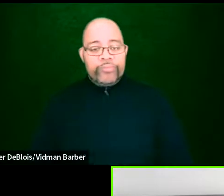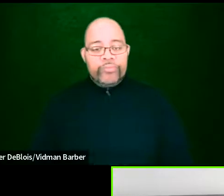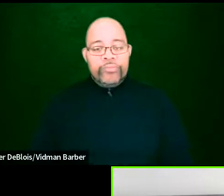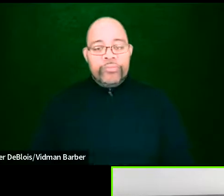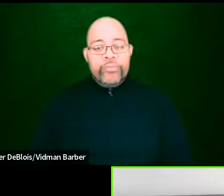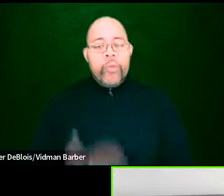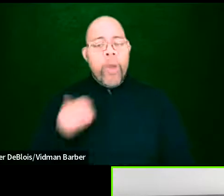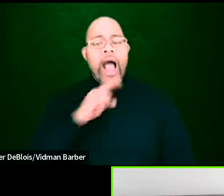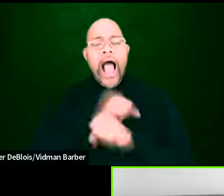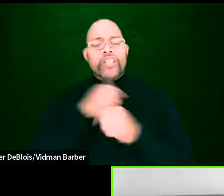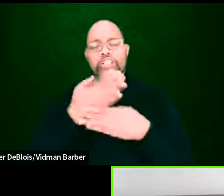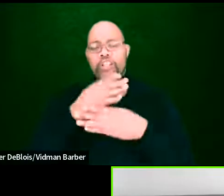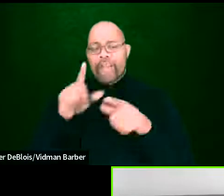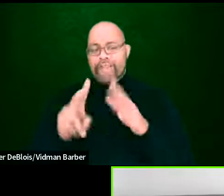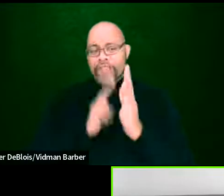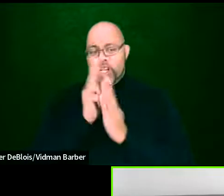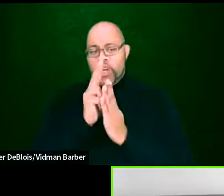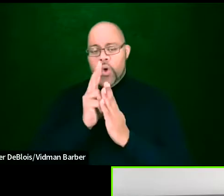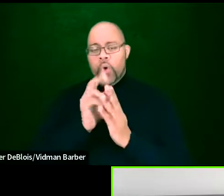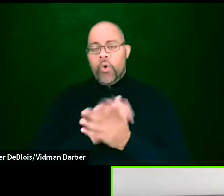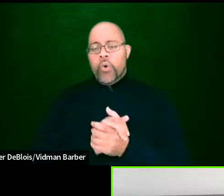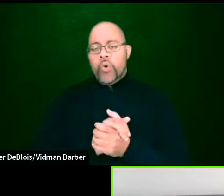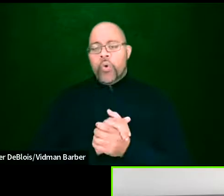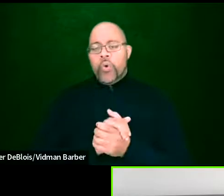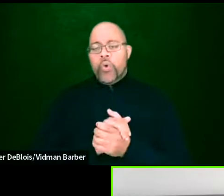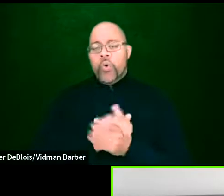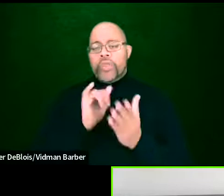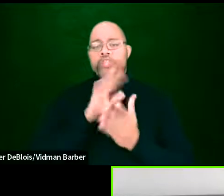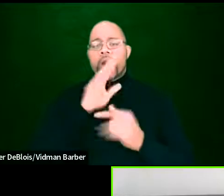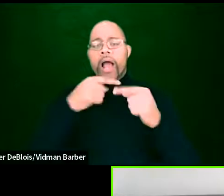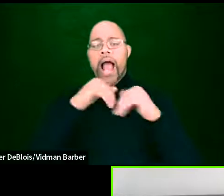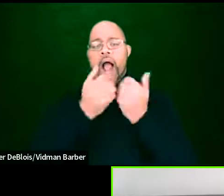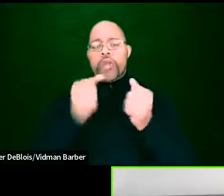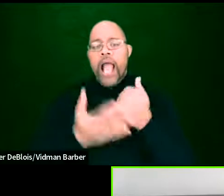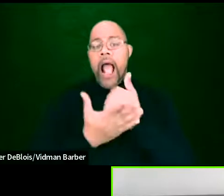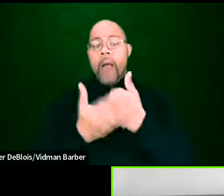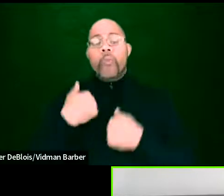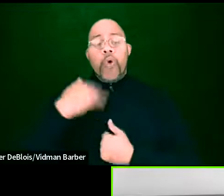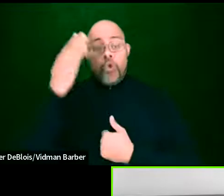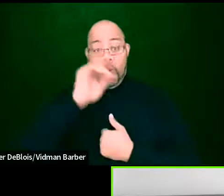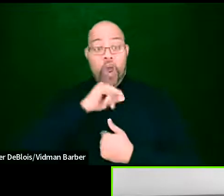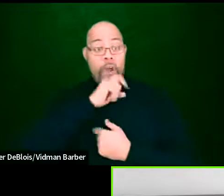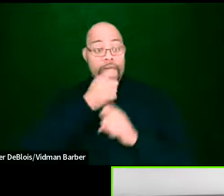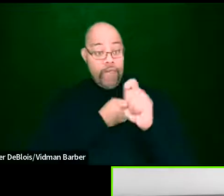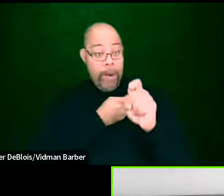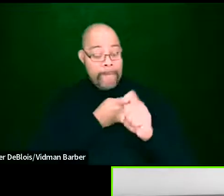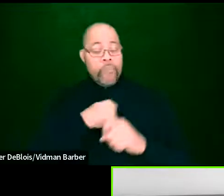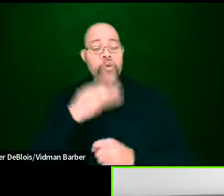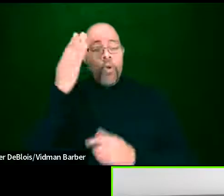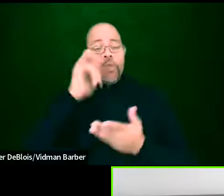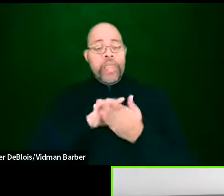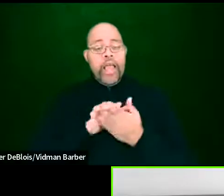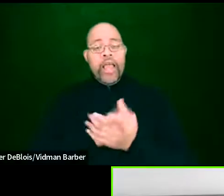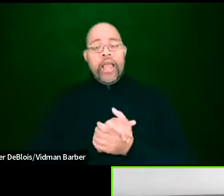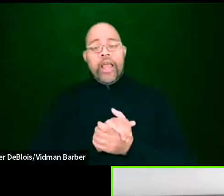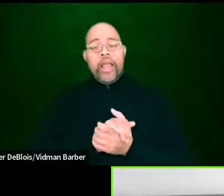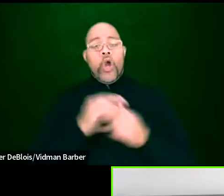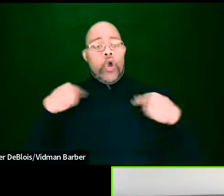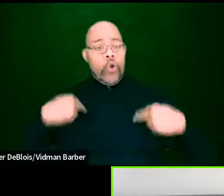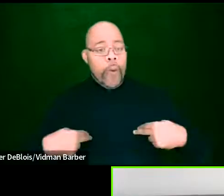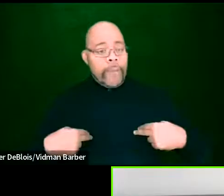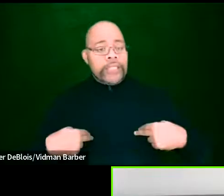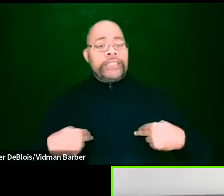I'm going to actually share the video that talks about how you can help. So we know where trash comes from. We know that humans